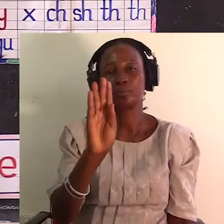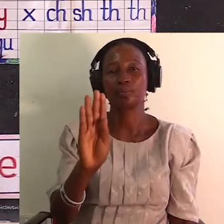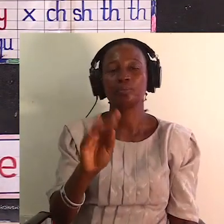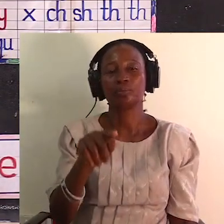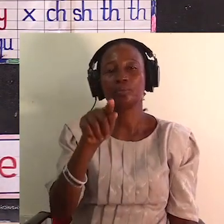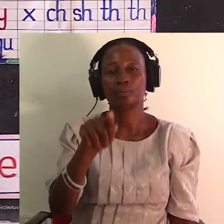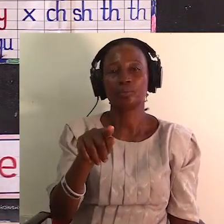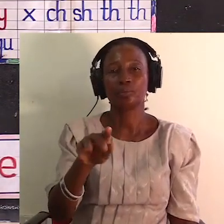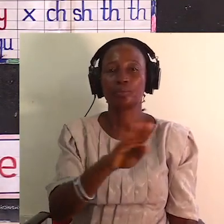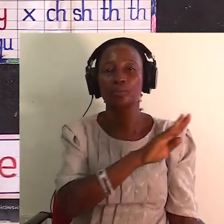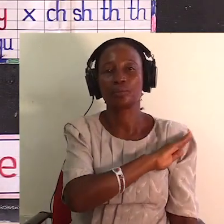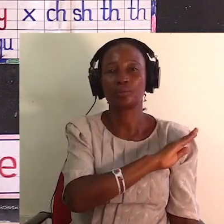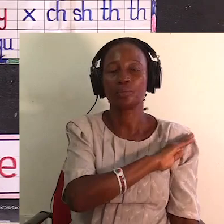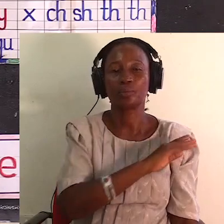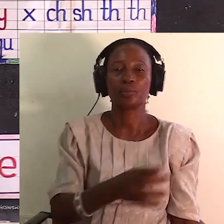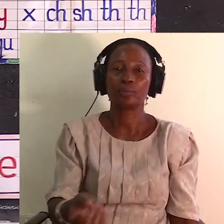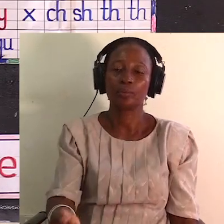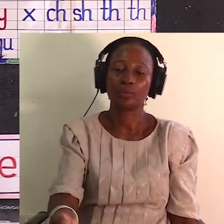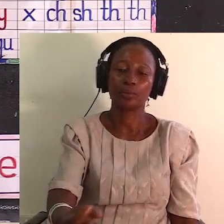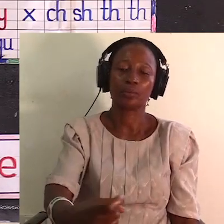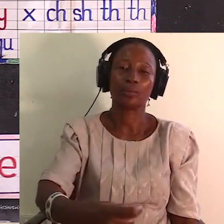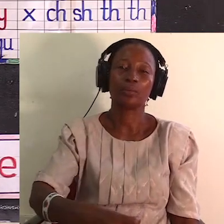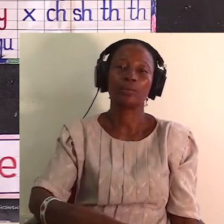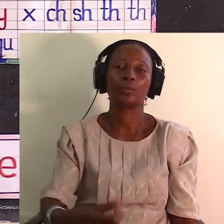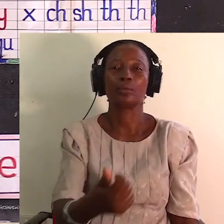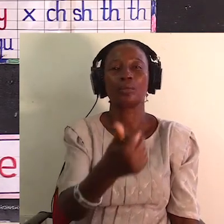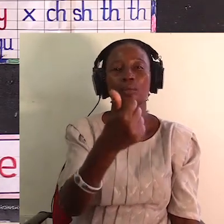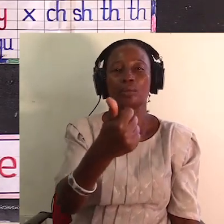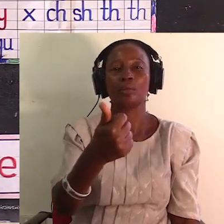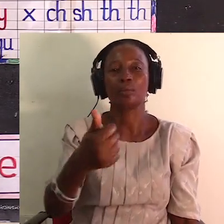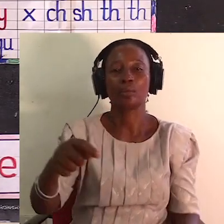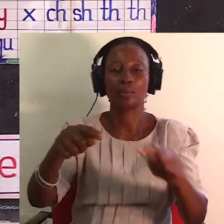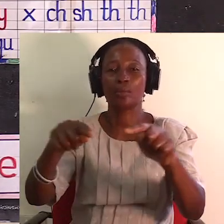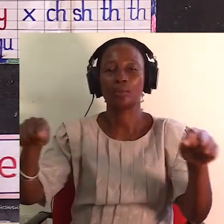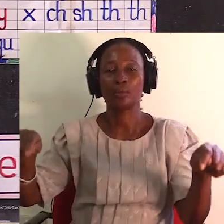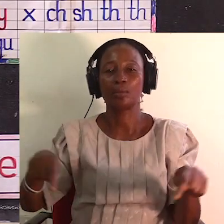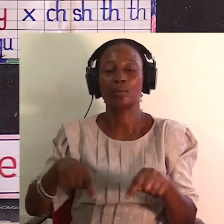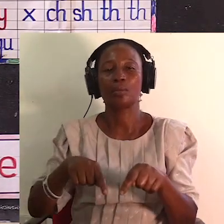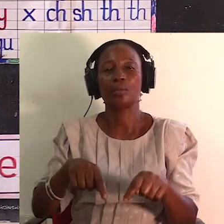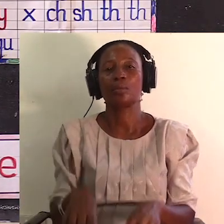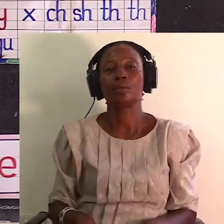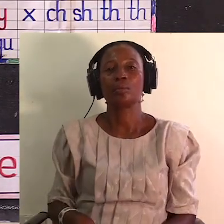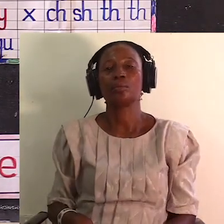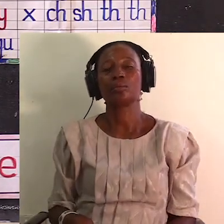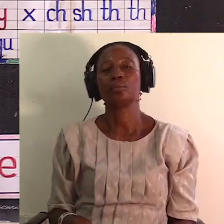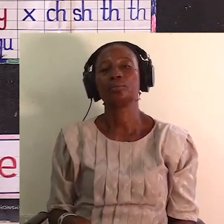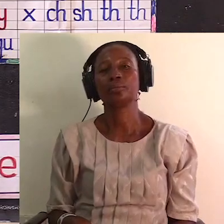You also draw 6 boxes, a table with 6 boxes.